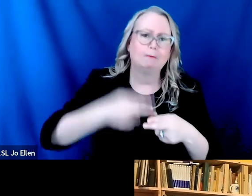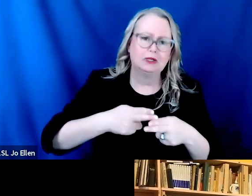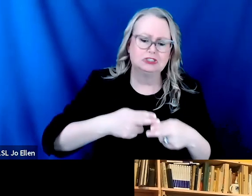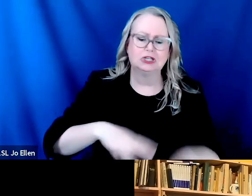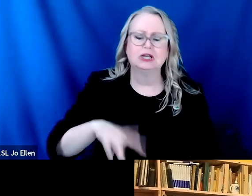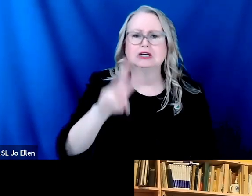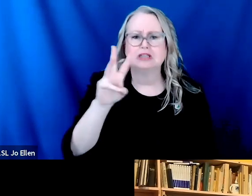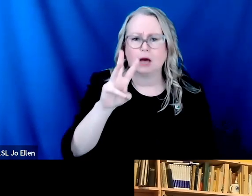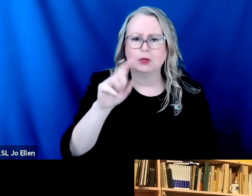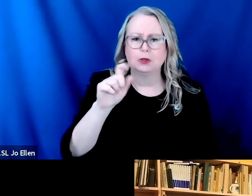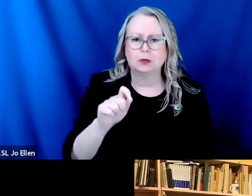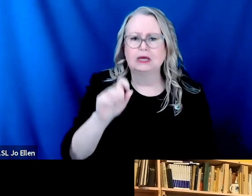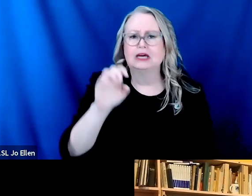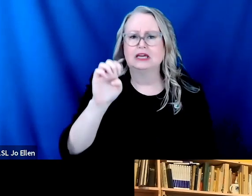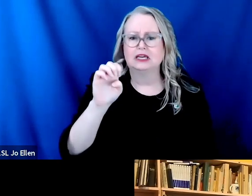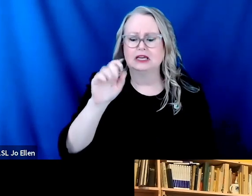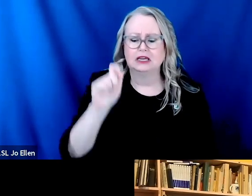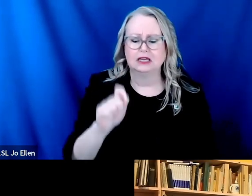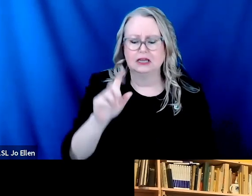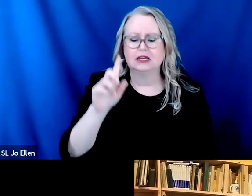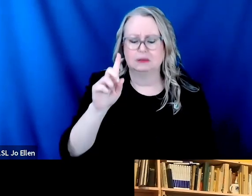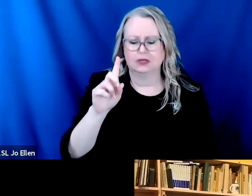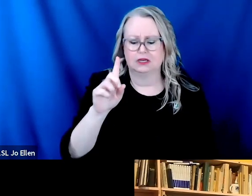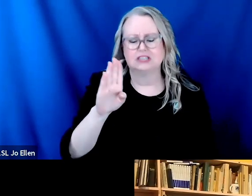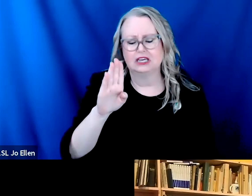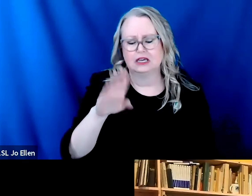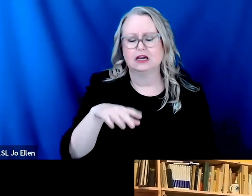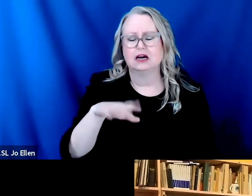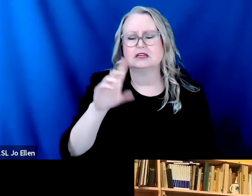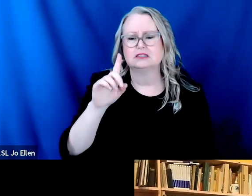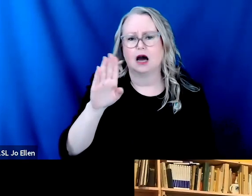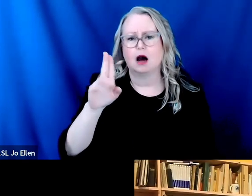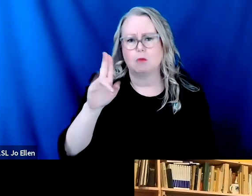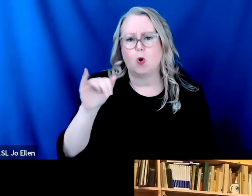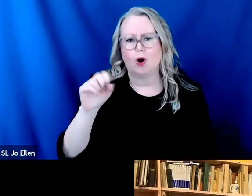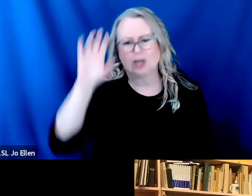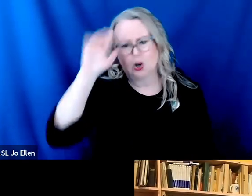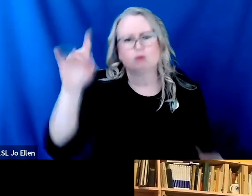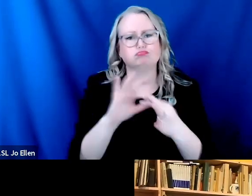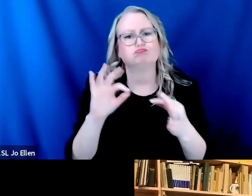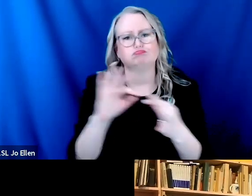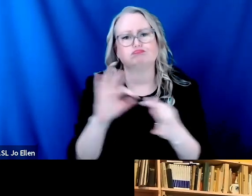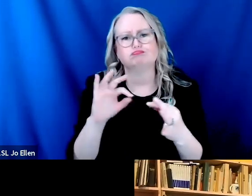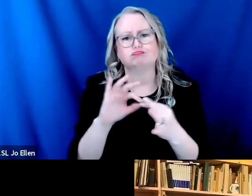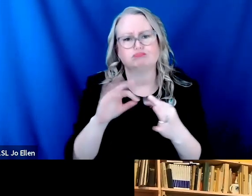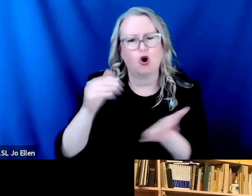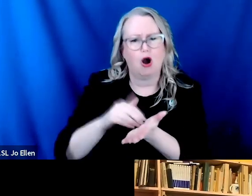Du Bois had on you. This centennial has been a way for me to learn more about you.